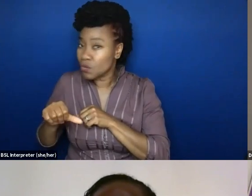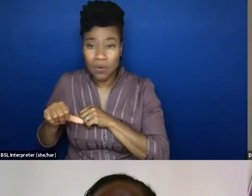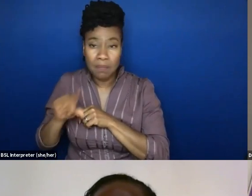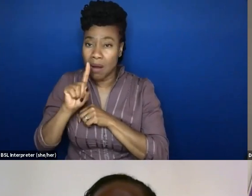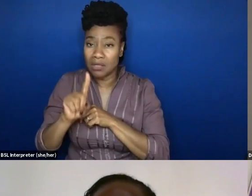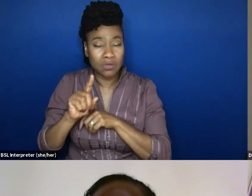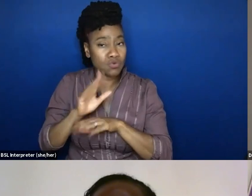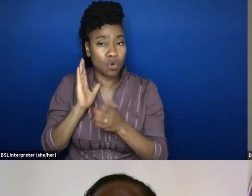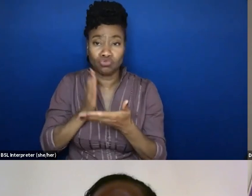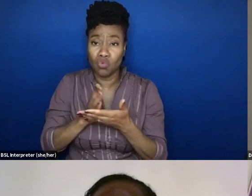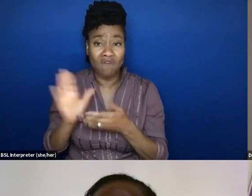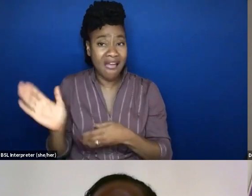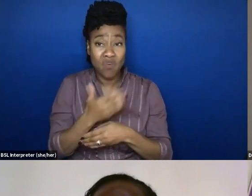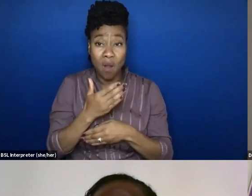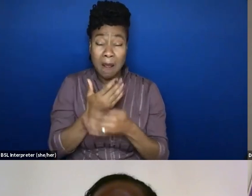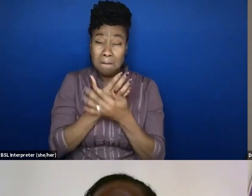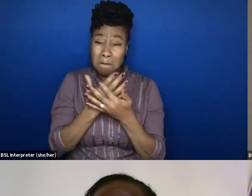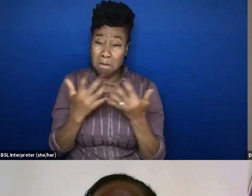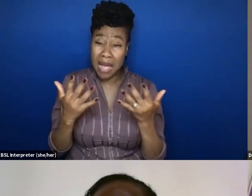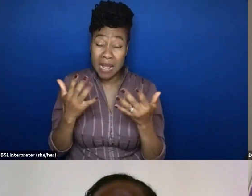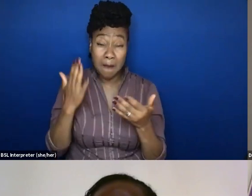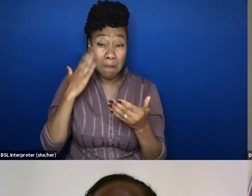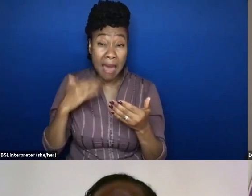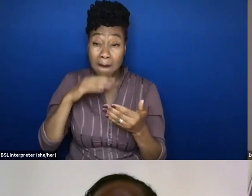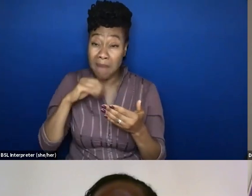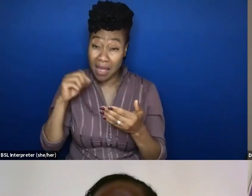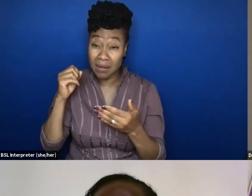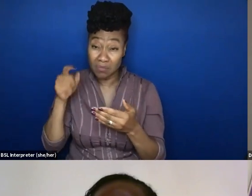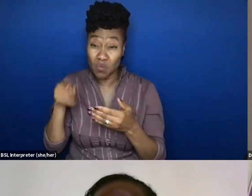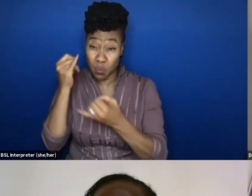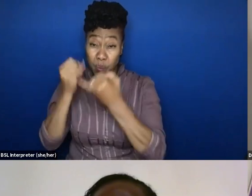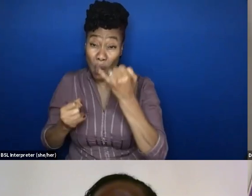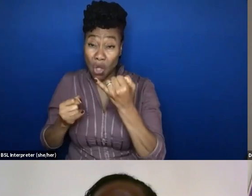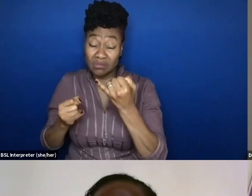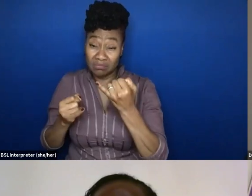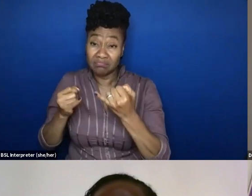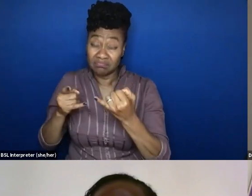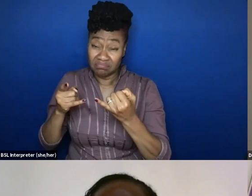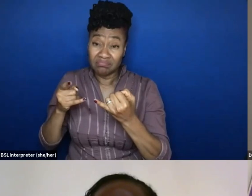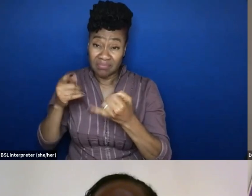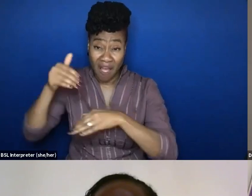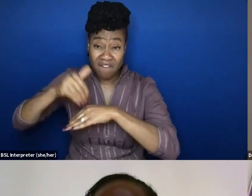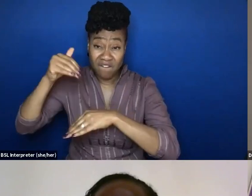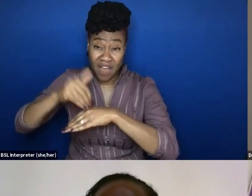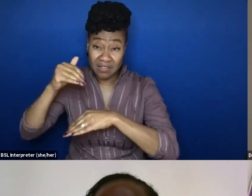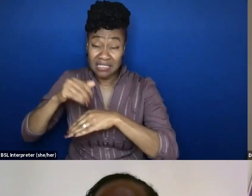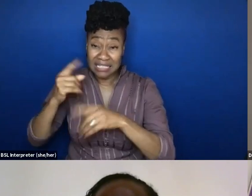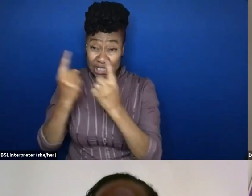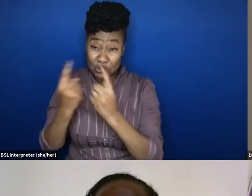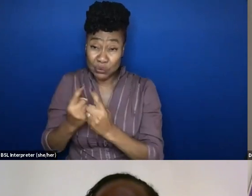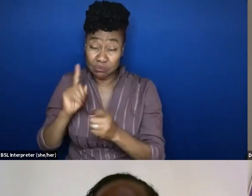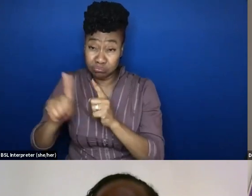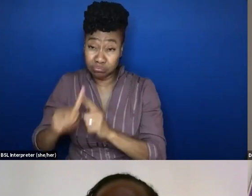men in particular who continue to be affected by these issues, but avoid getting the support they need because of